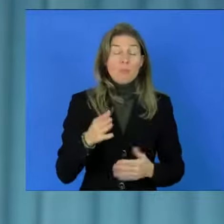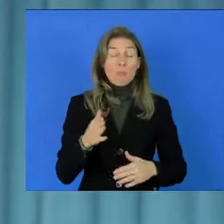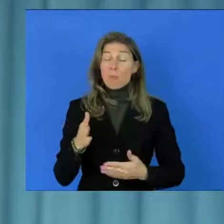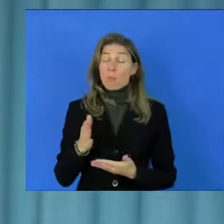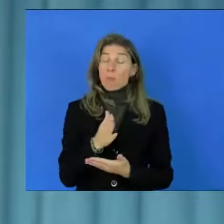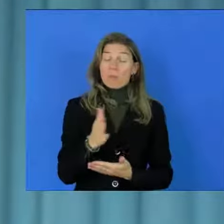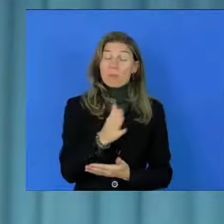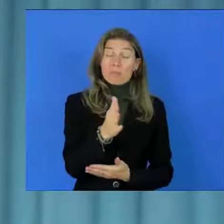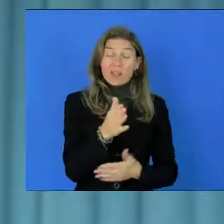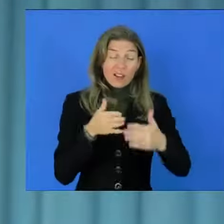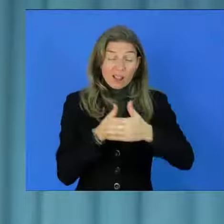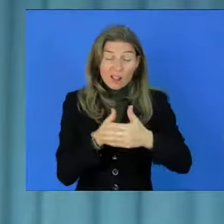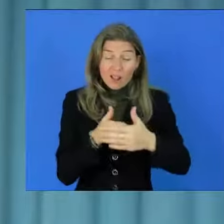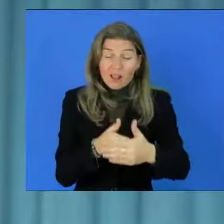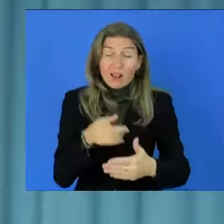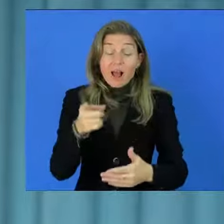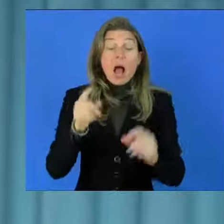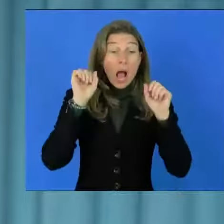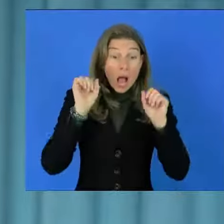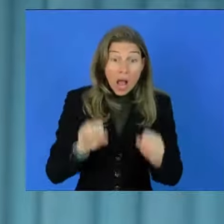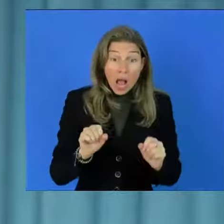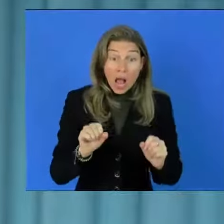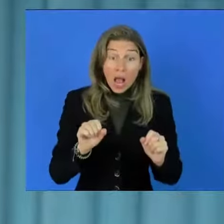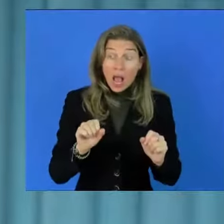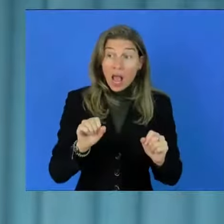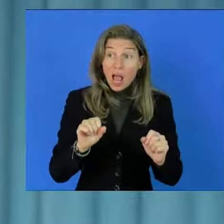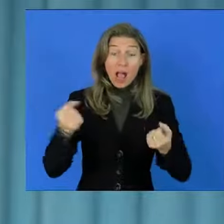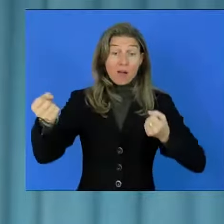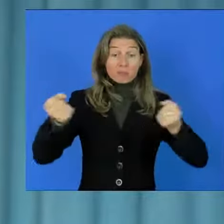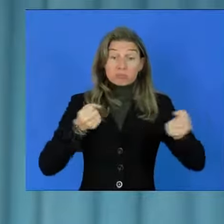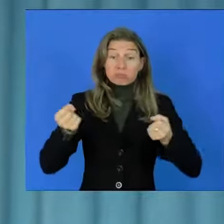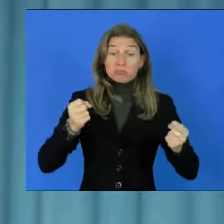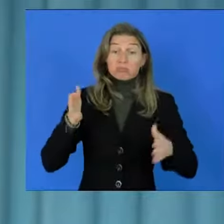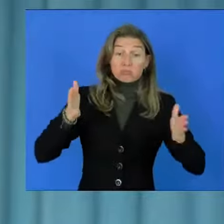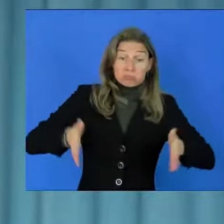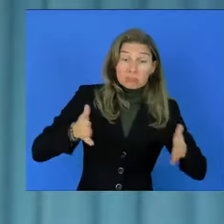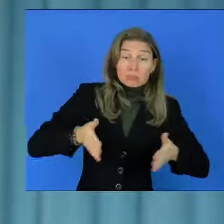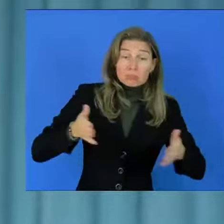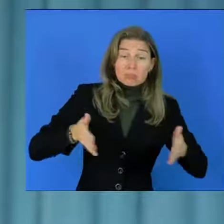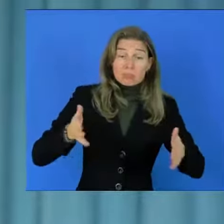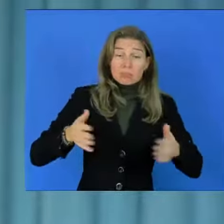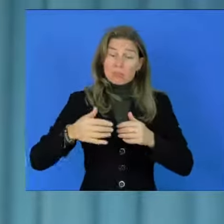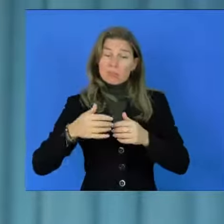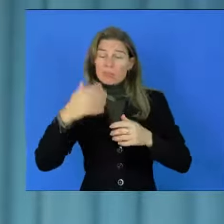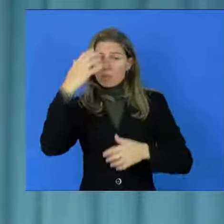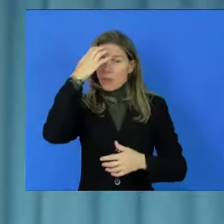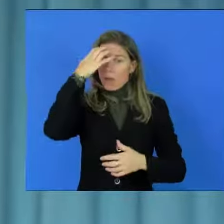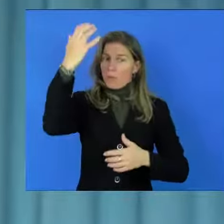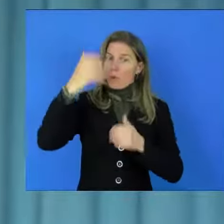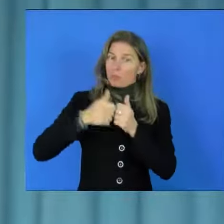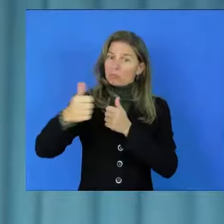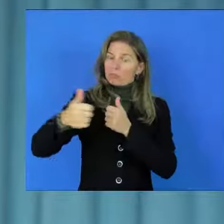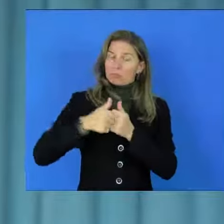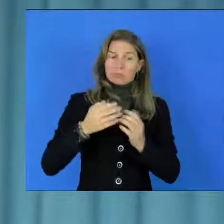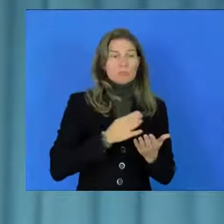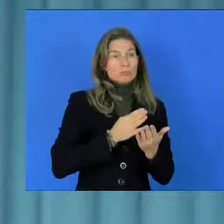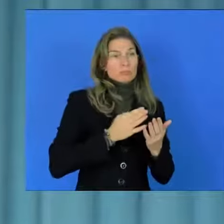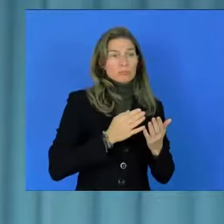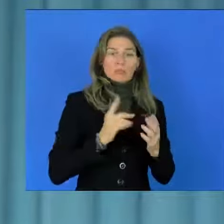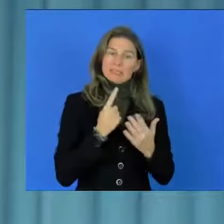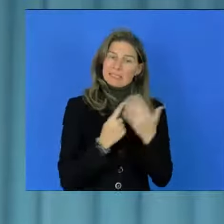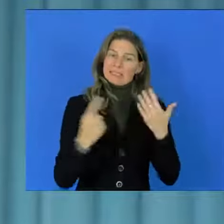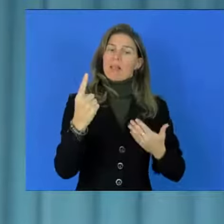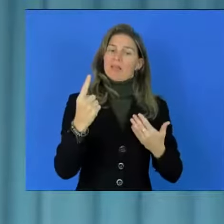transportation autonomously. Sorry. So can we have the slides of Faustino